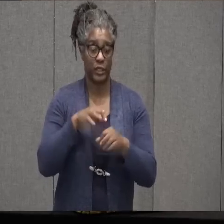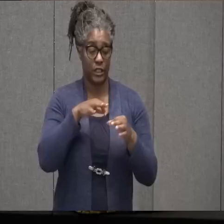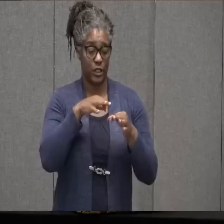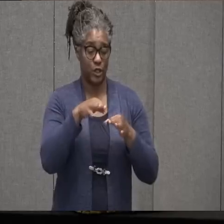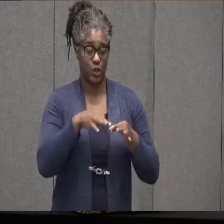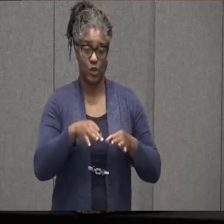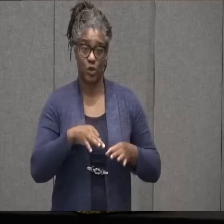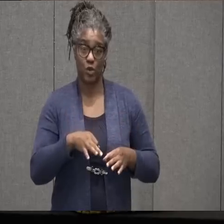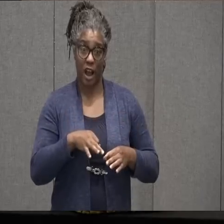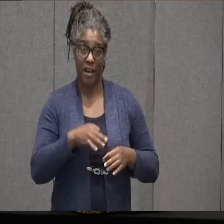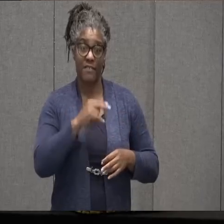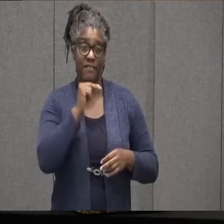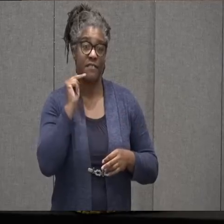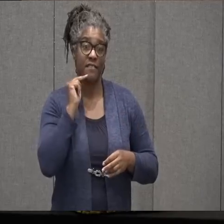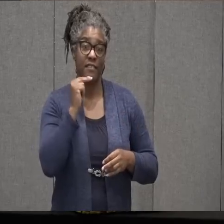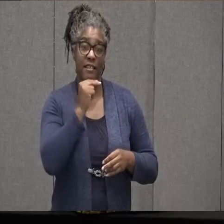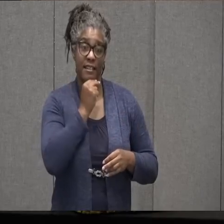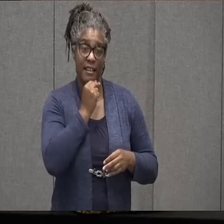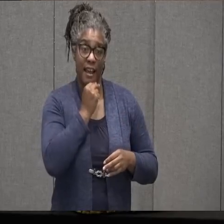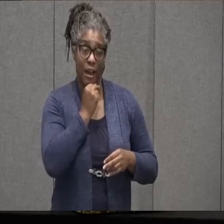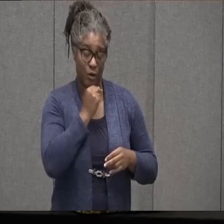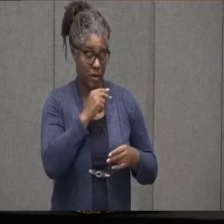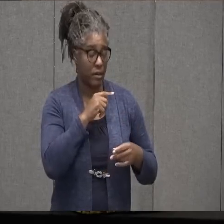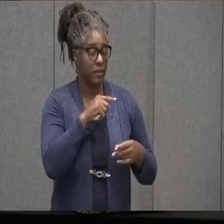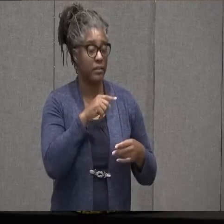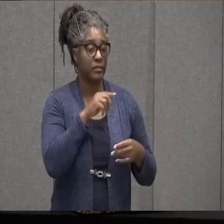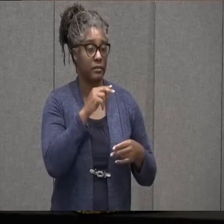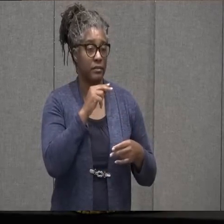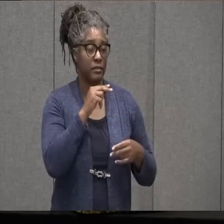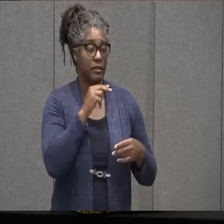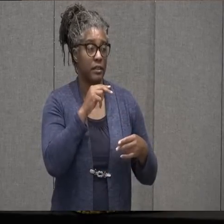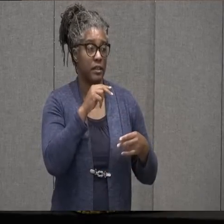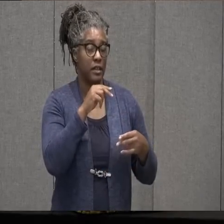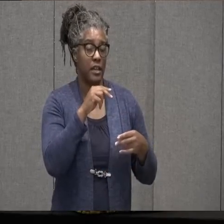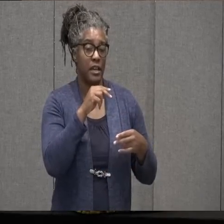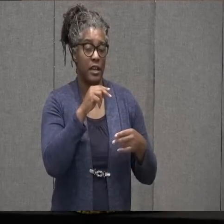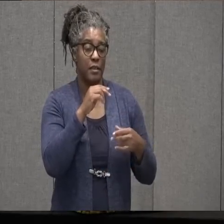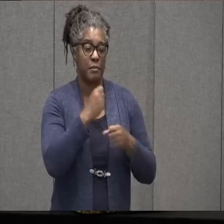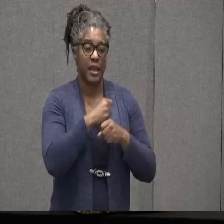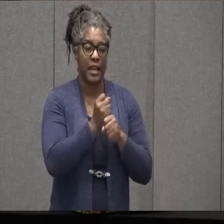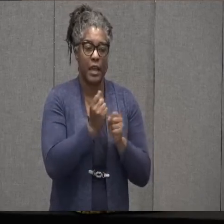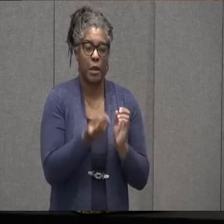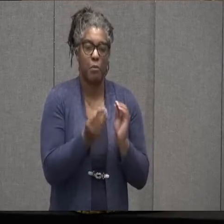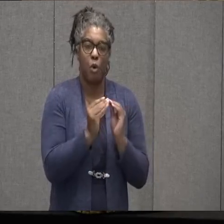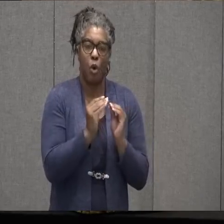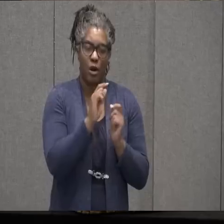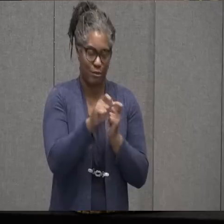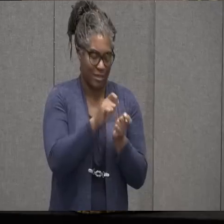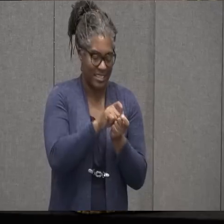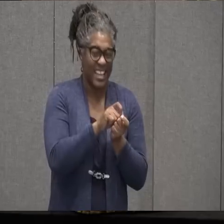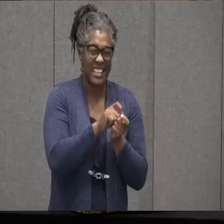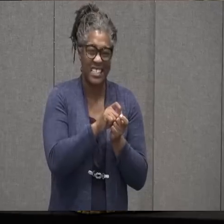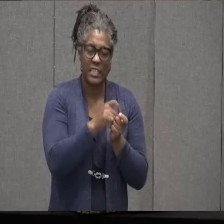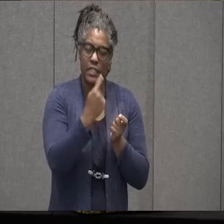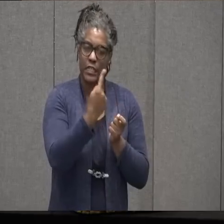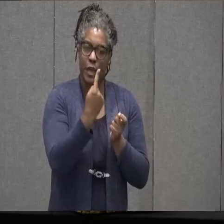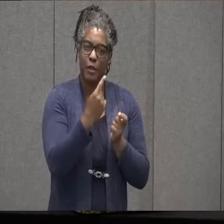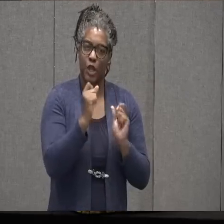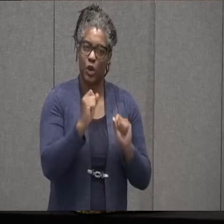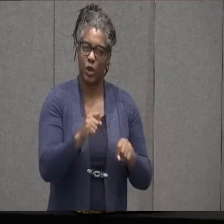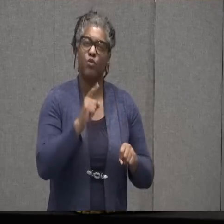more precise and more of an image that you could see in your mind.